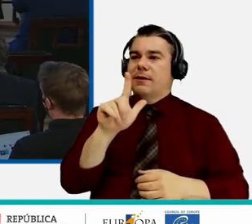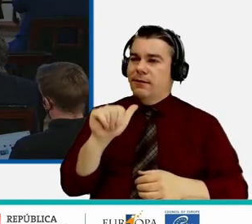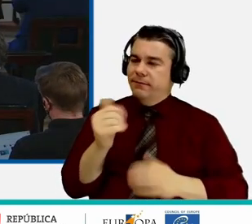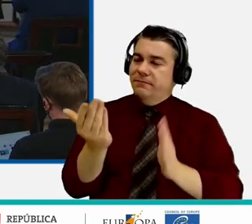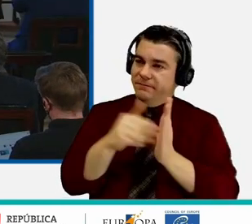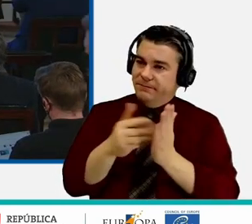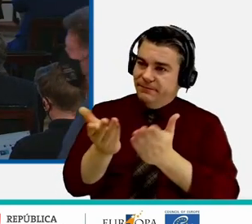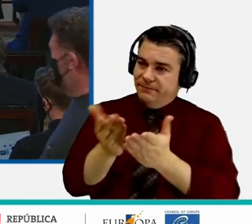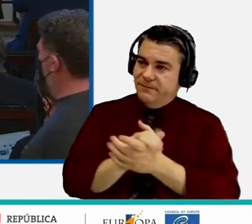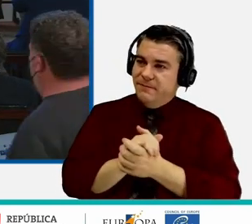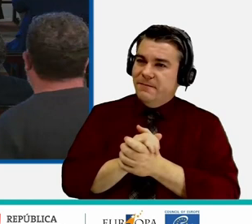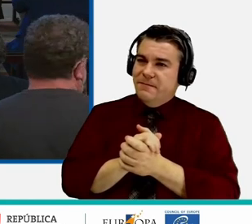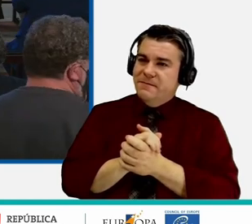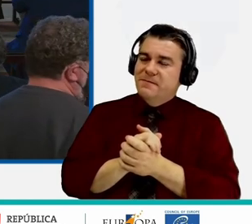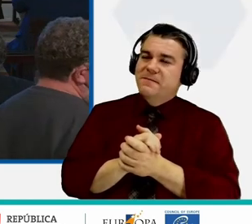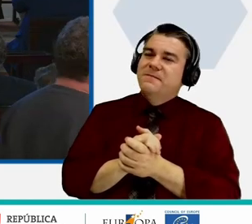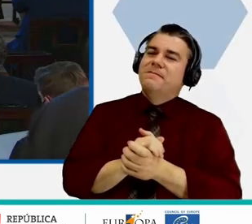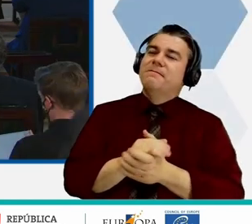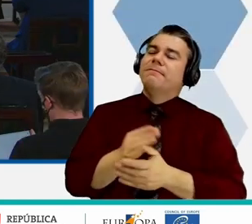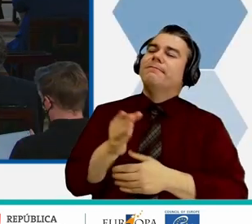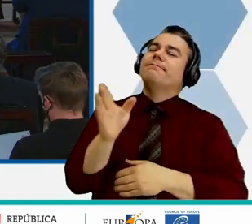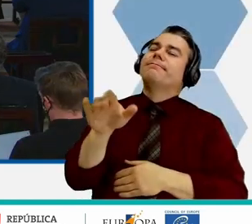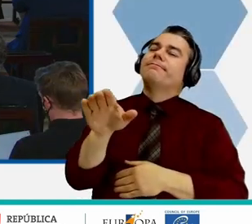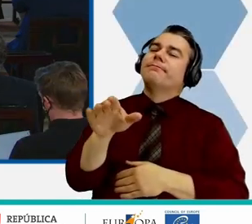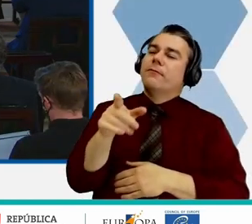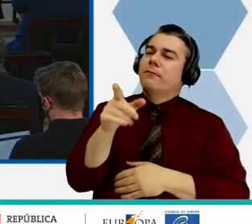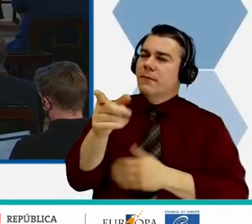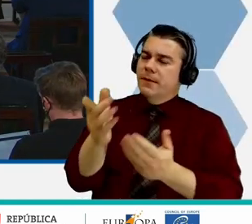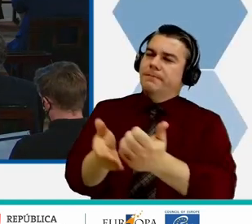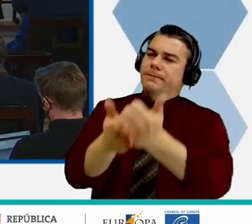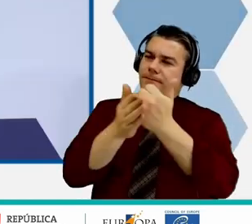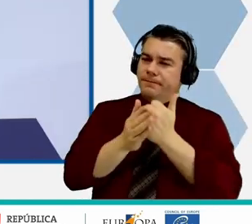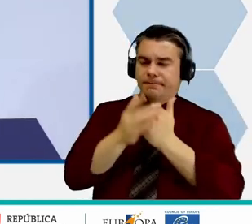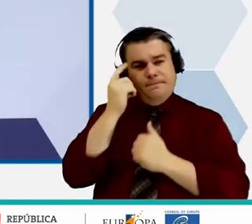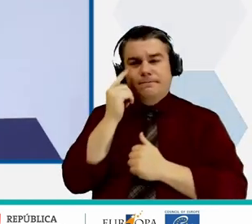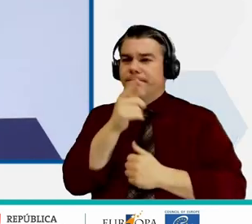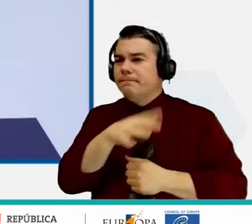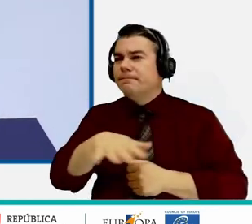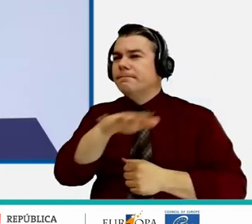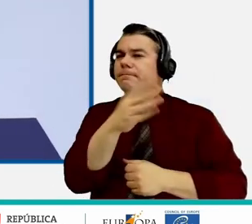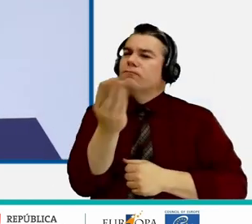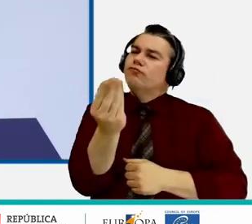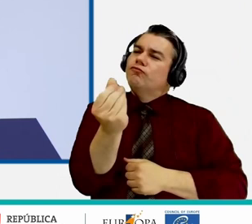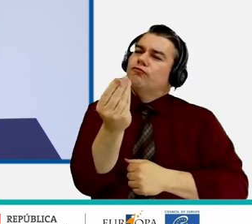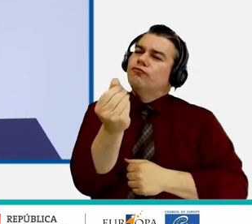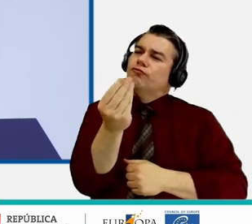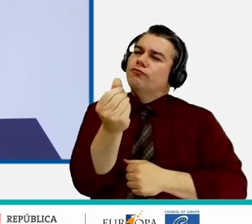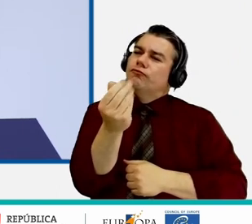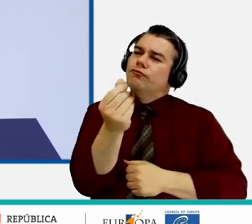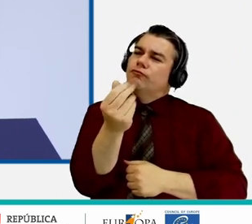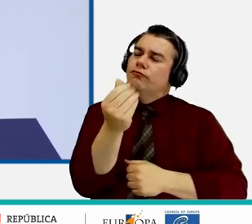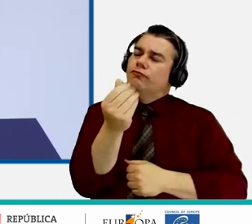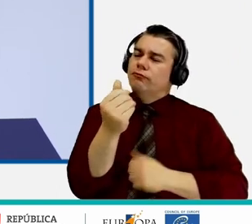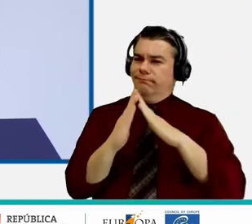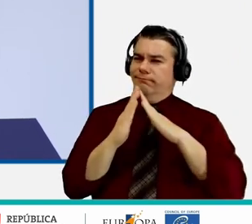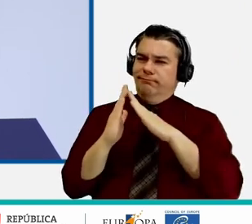And Priscilla, I would like you to give us an overview of how much finance is available for cities that are